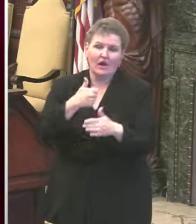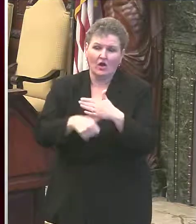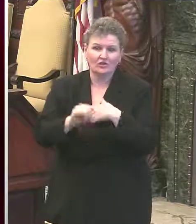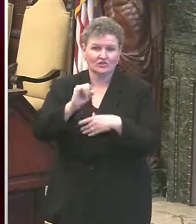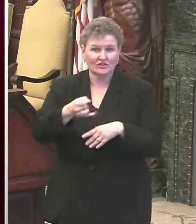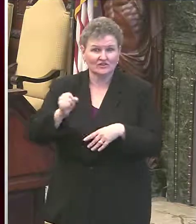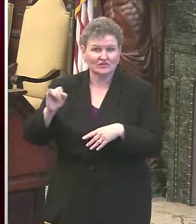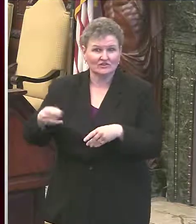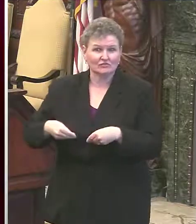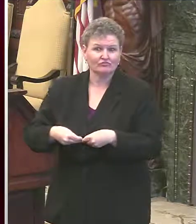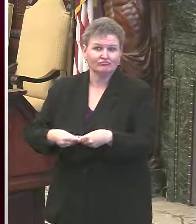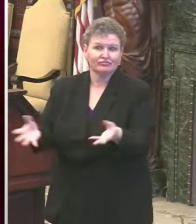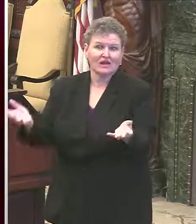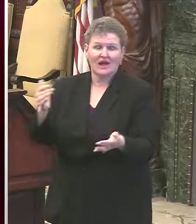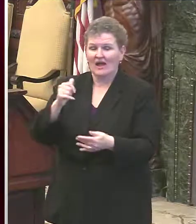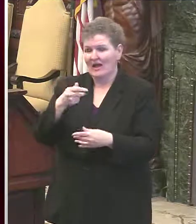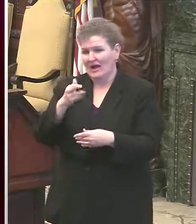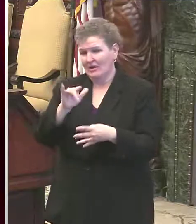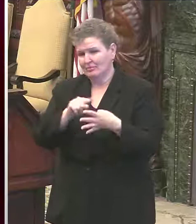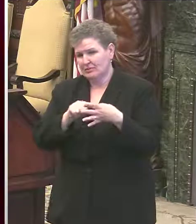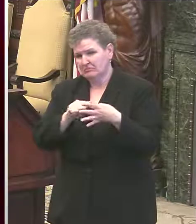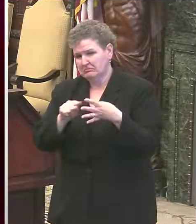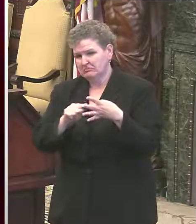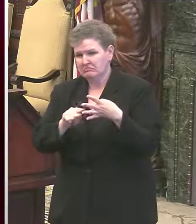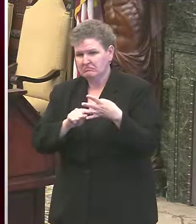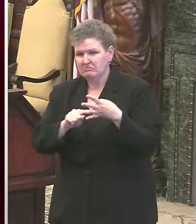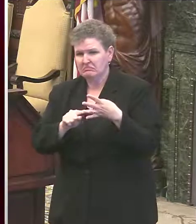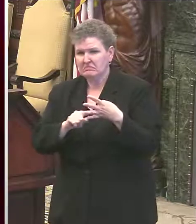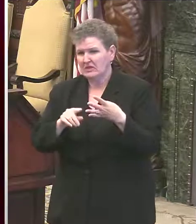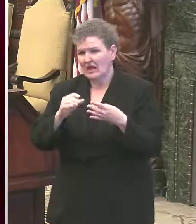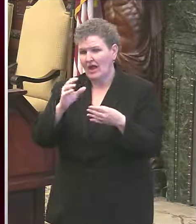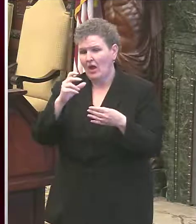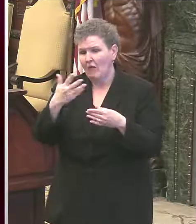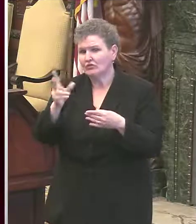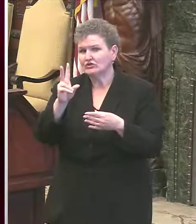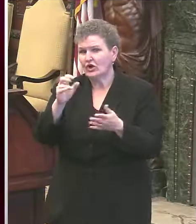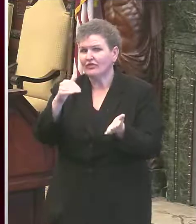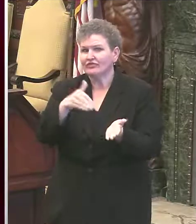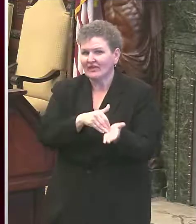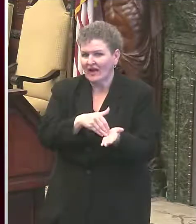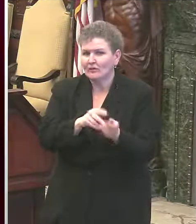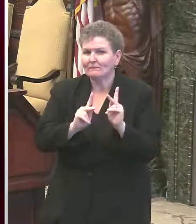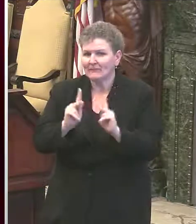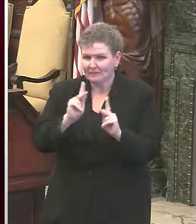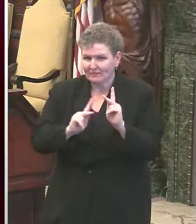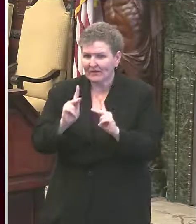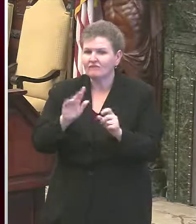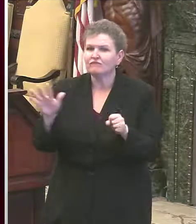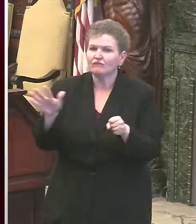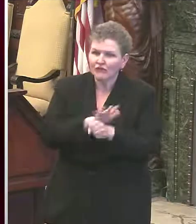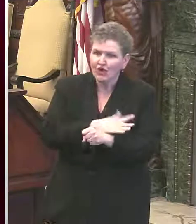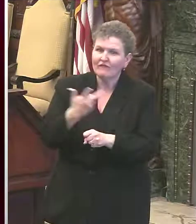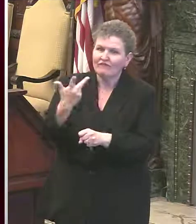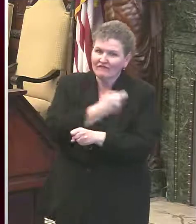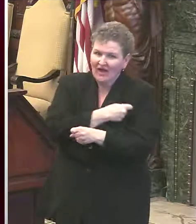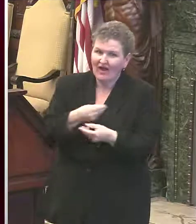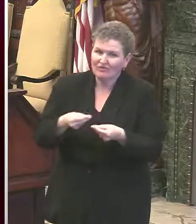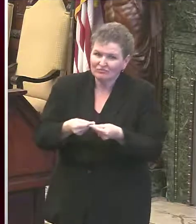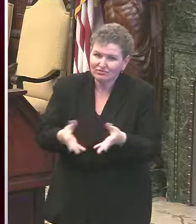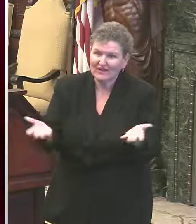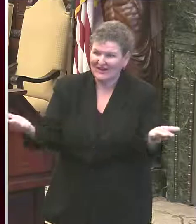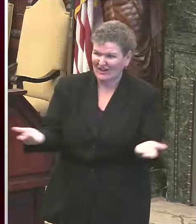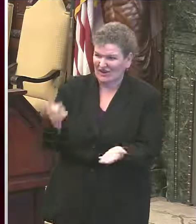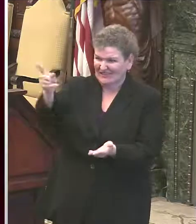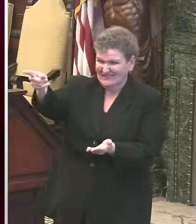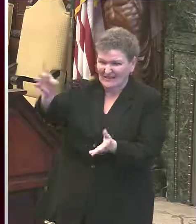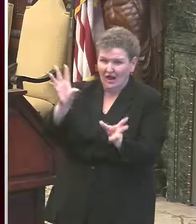will bring us to more than 200,000 people fully vaccinated at that site when it's finished. So what should people do who want to get